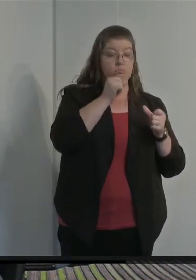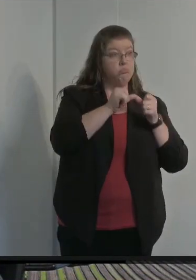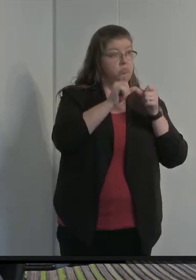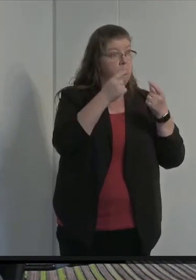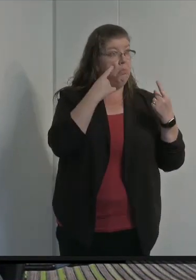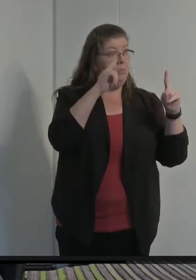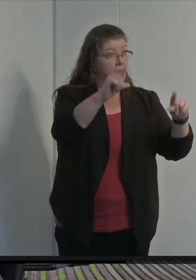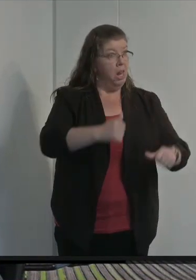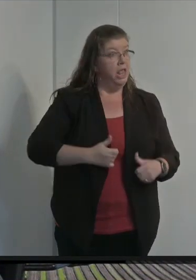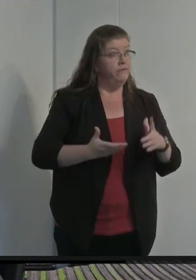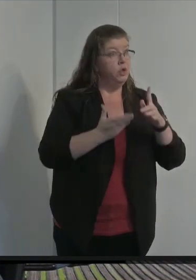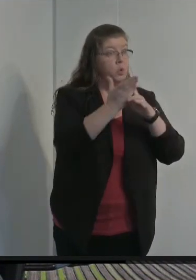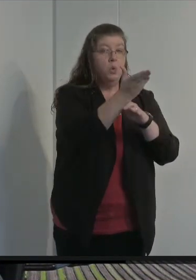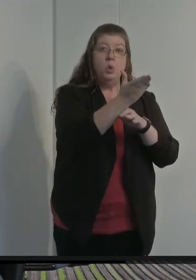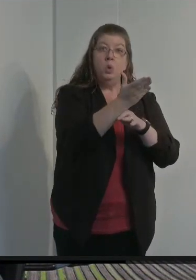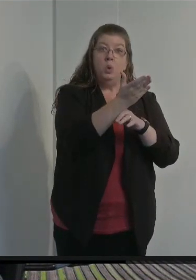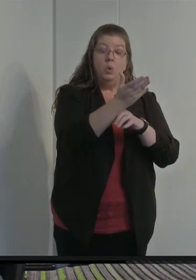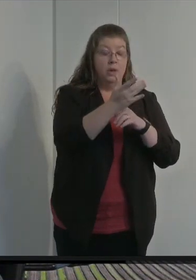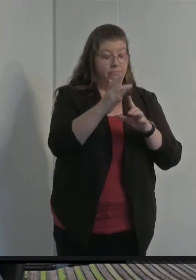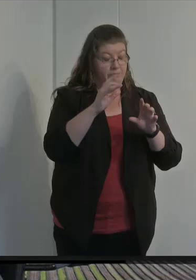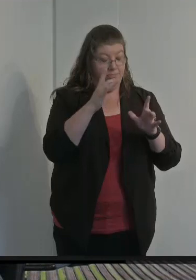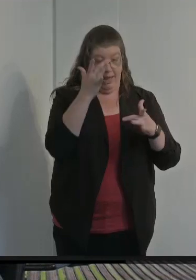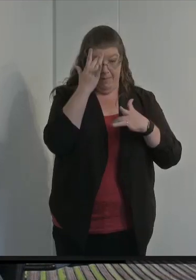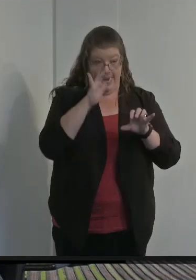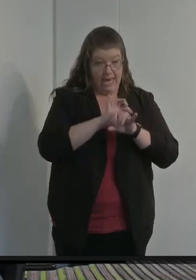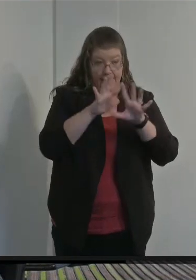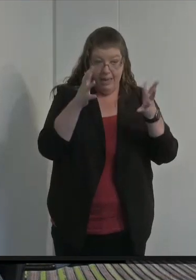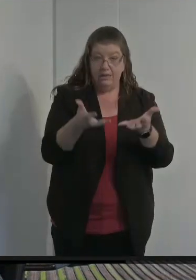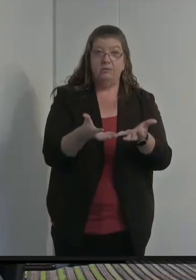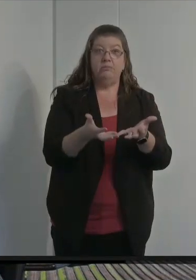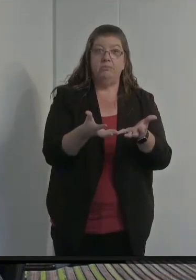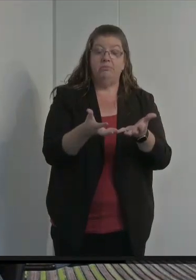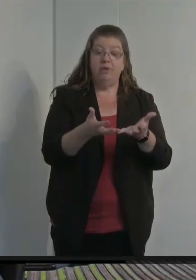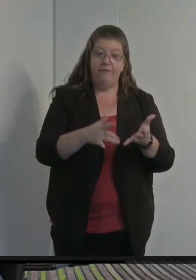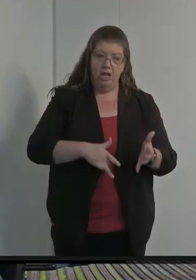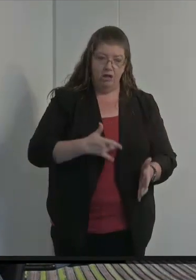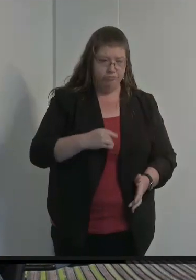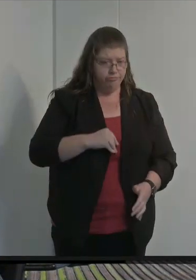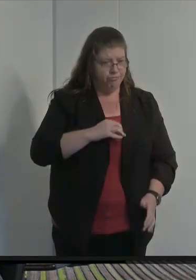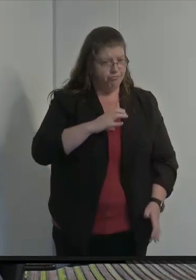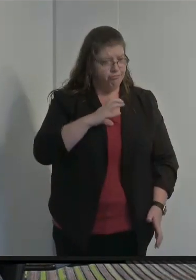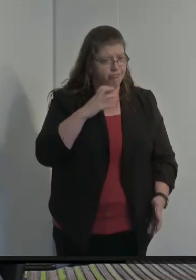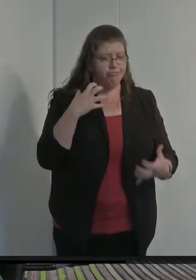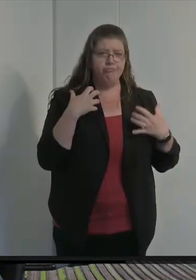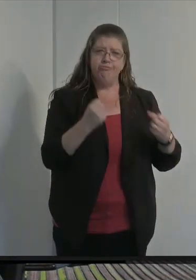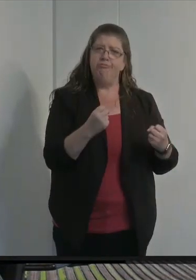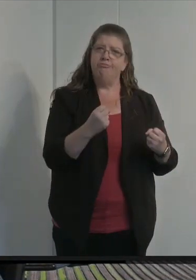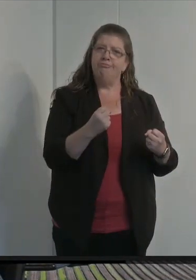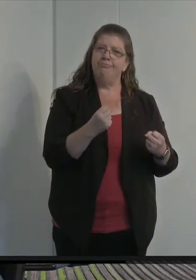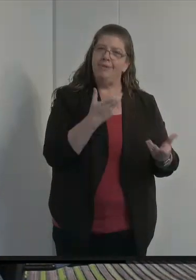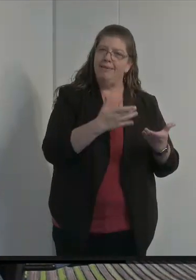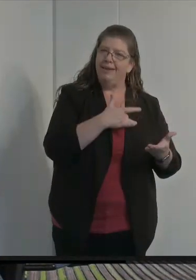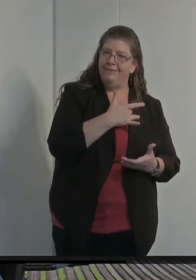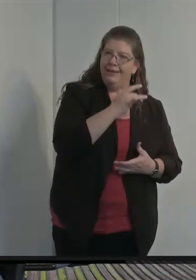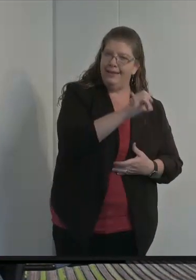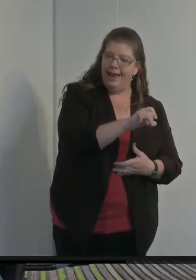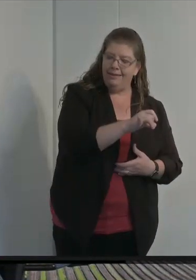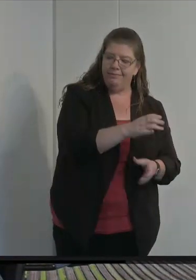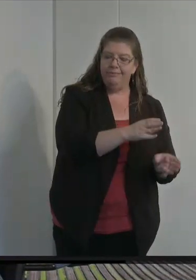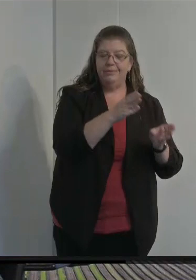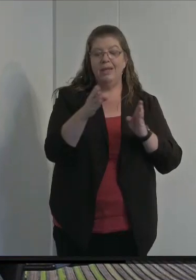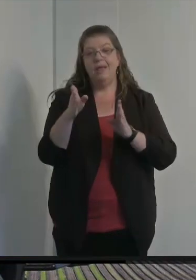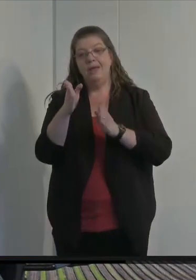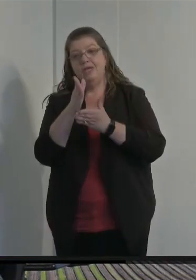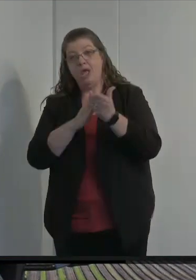living through the crisis of a pandemic, and this builds resilience. Some may realize